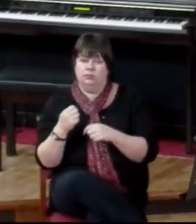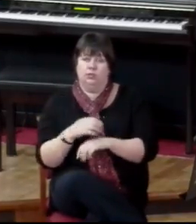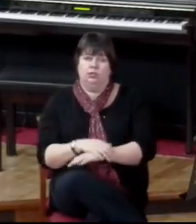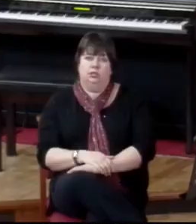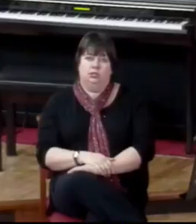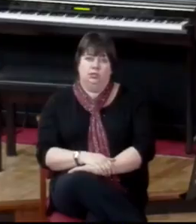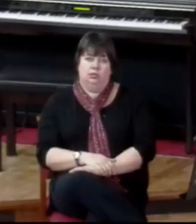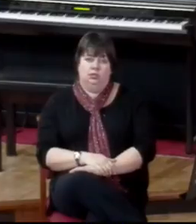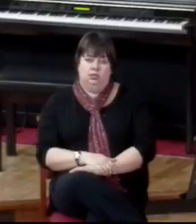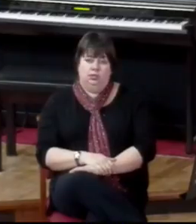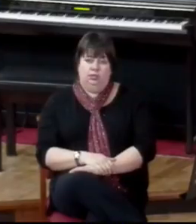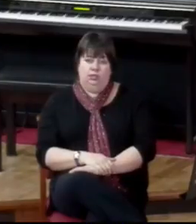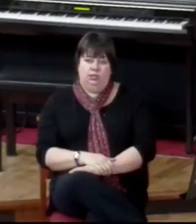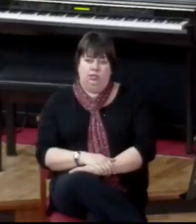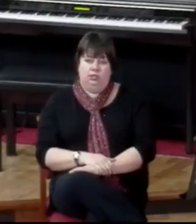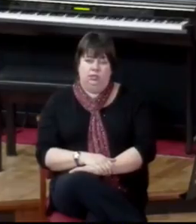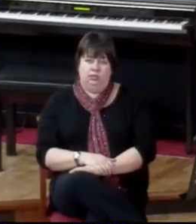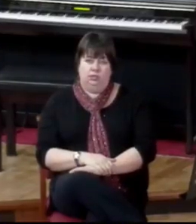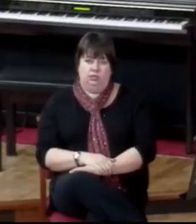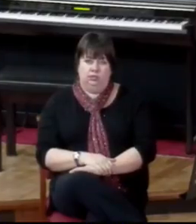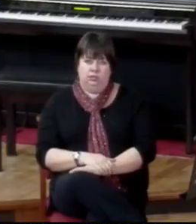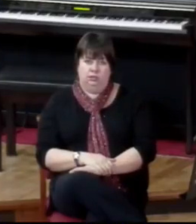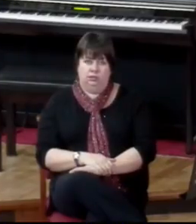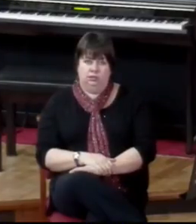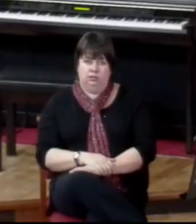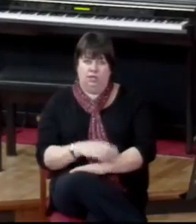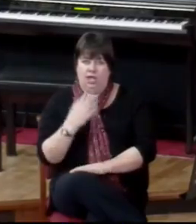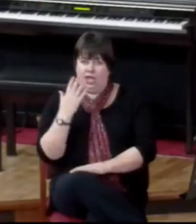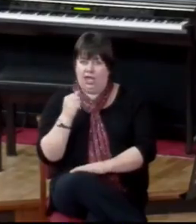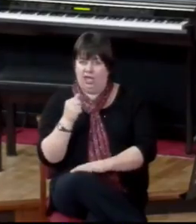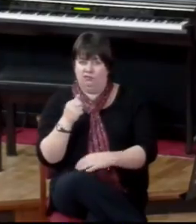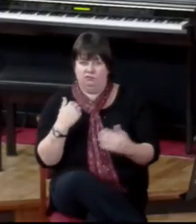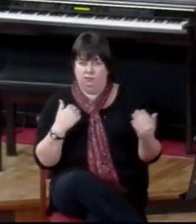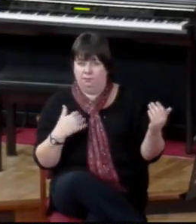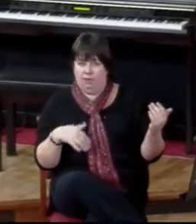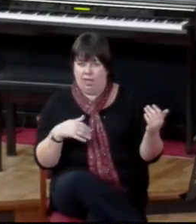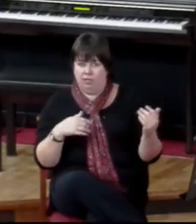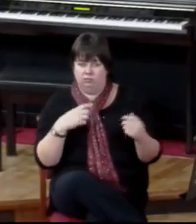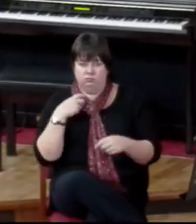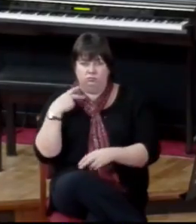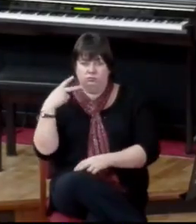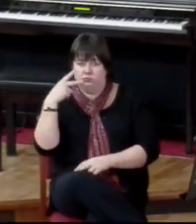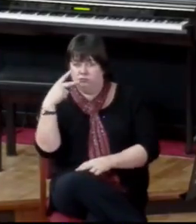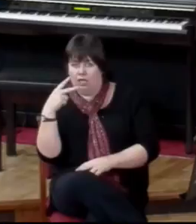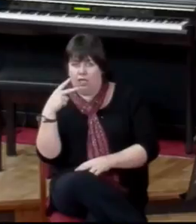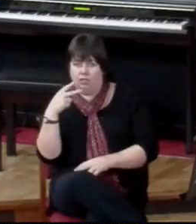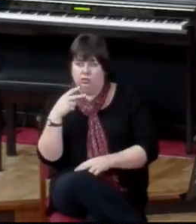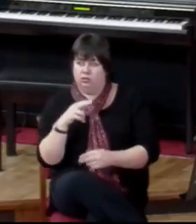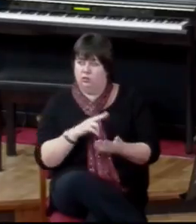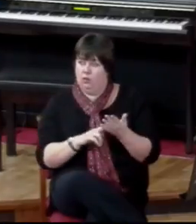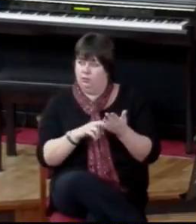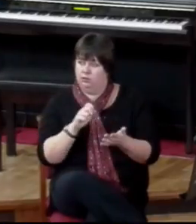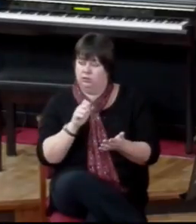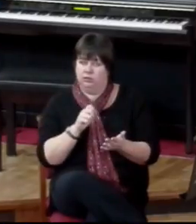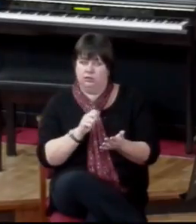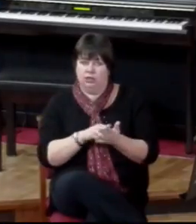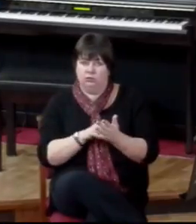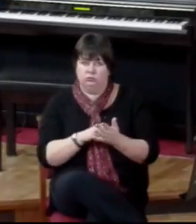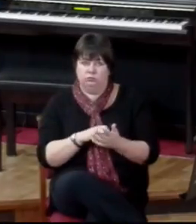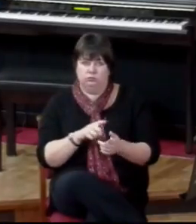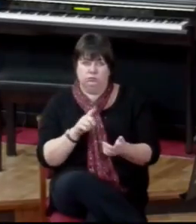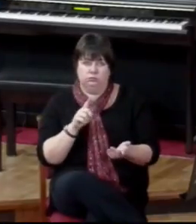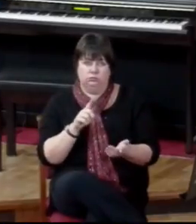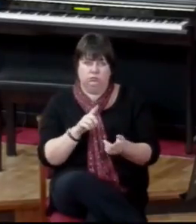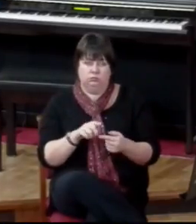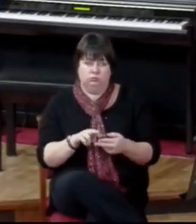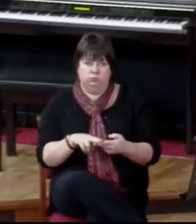is going to be providing some of the entertainment. And it's usually, the tickets are usually very much in demand,